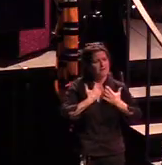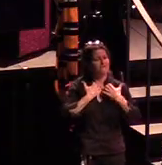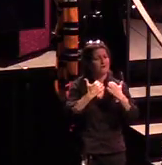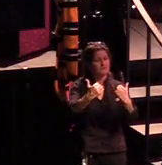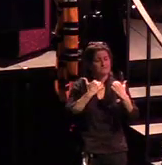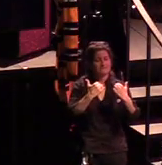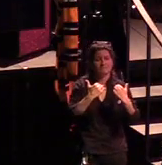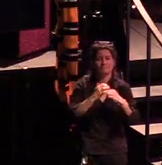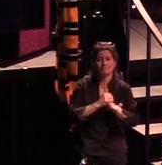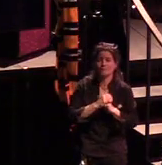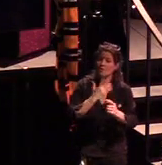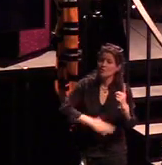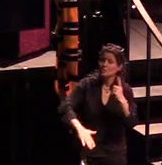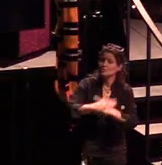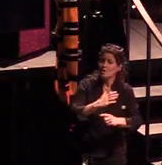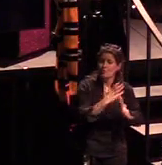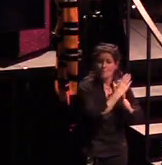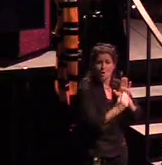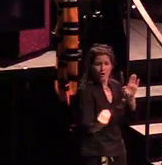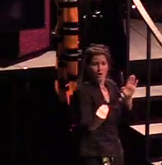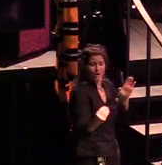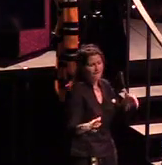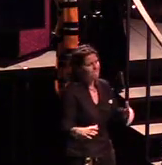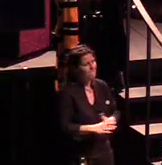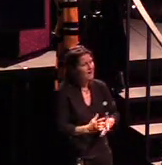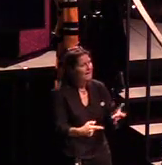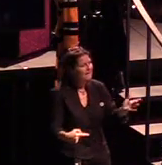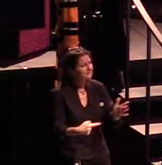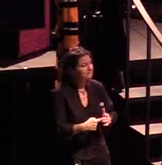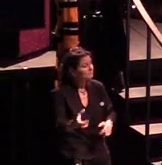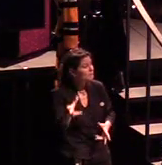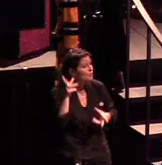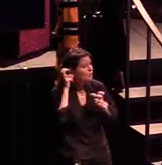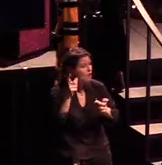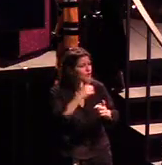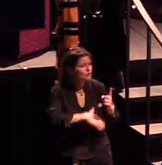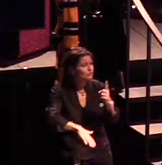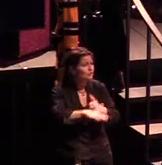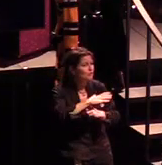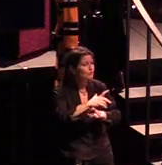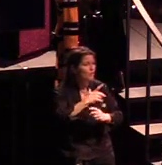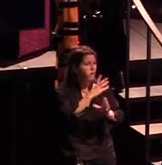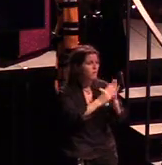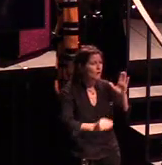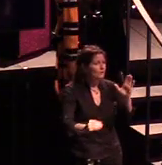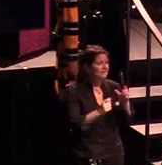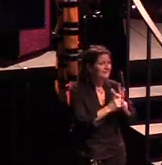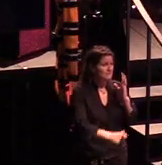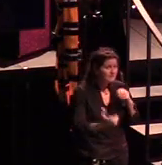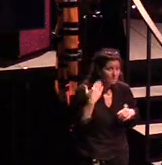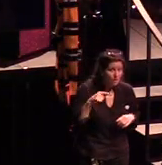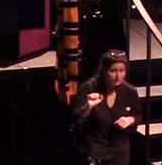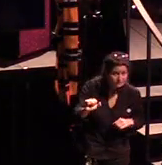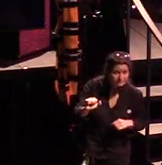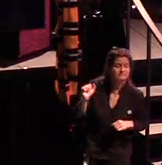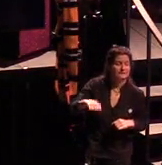model it has anyone heard of the social model of disability before great